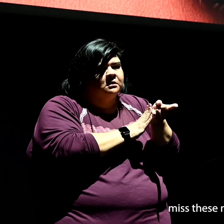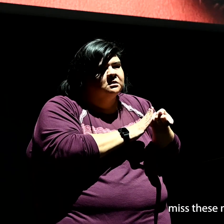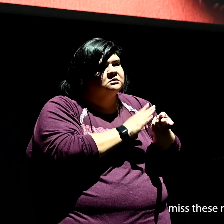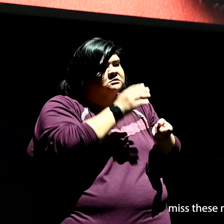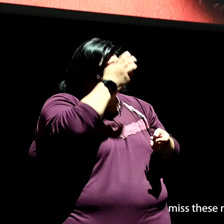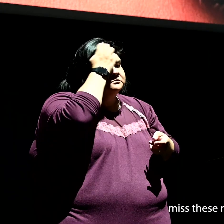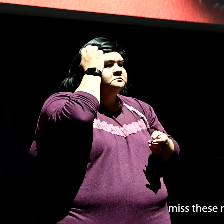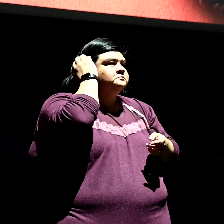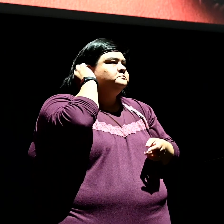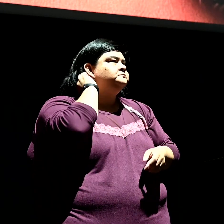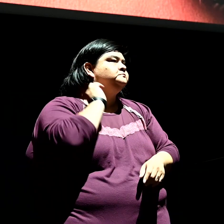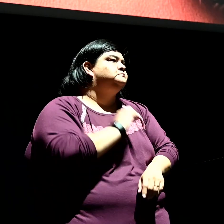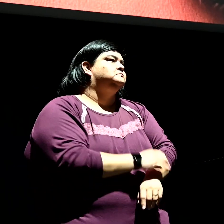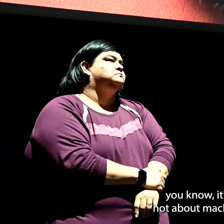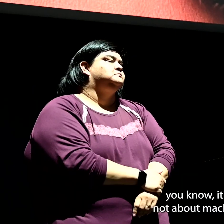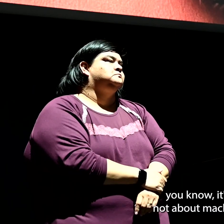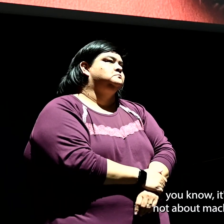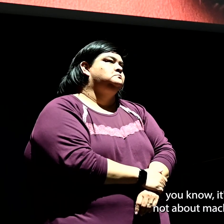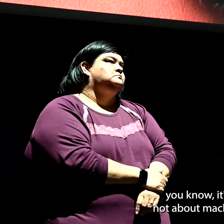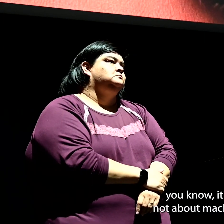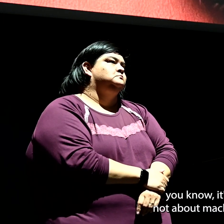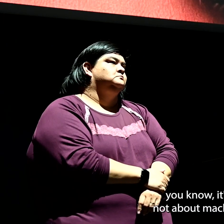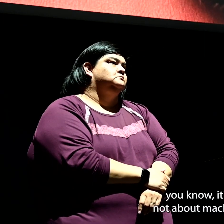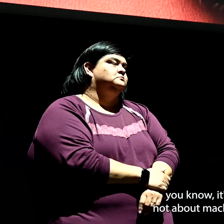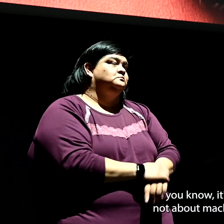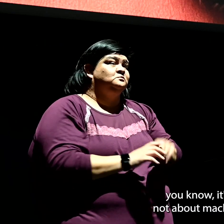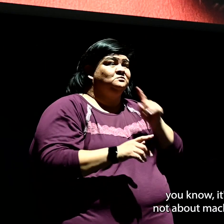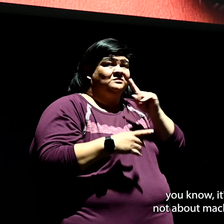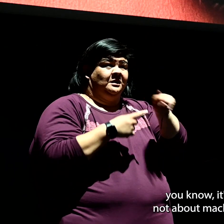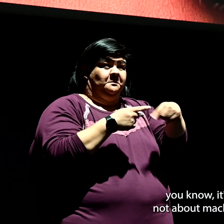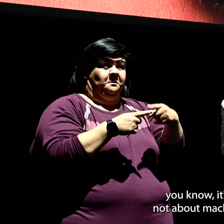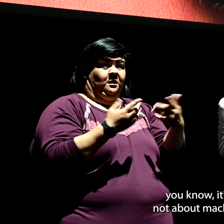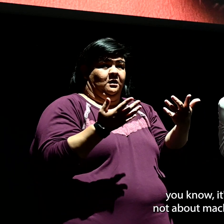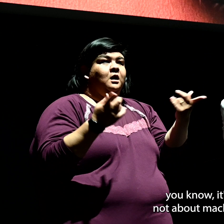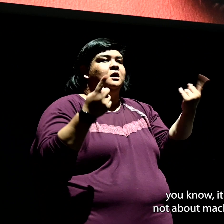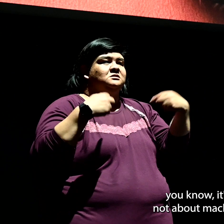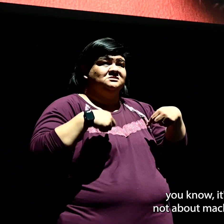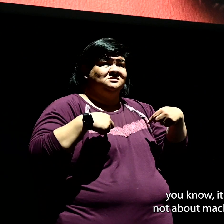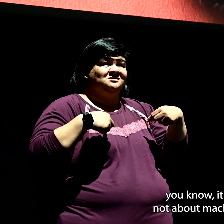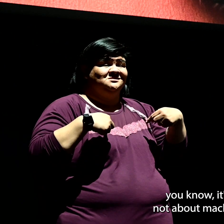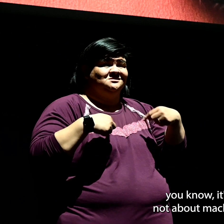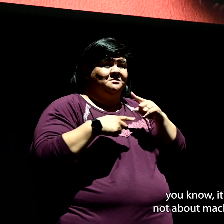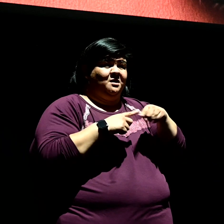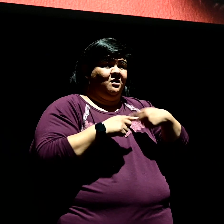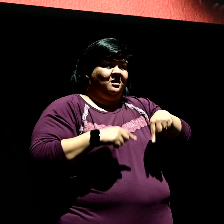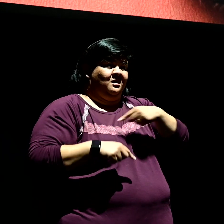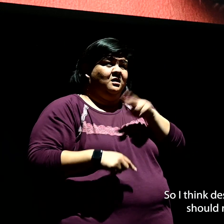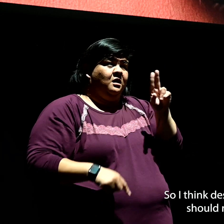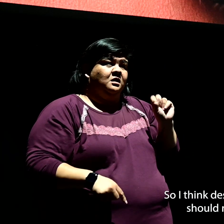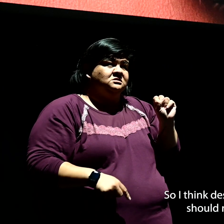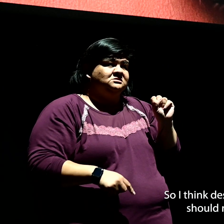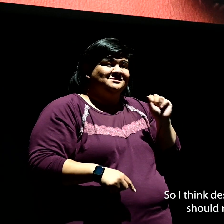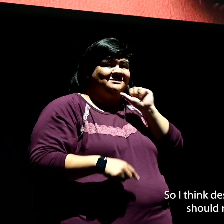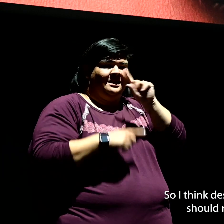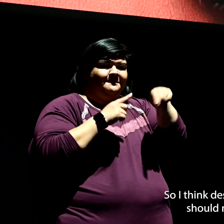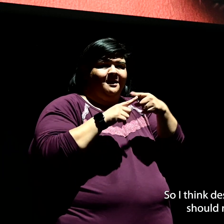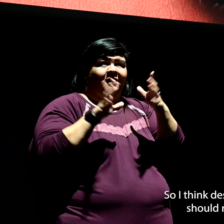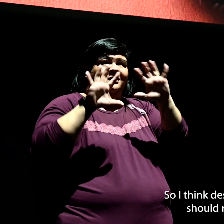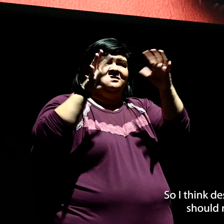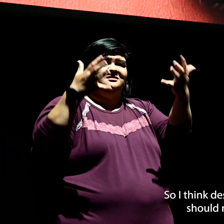and you know, it's about us. It's not about the machines, you know.